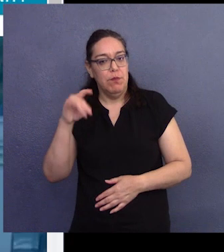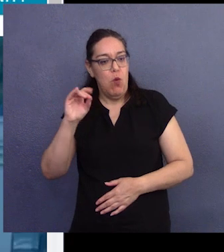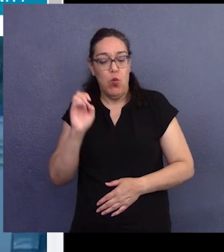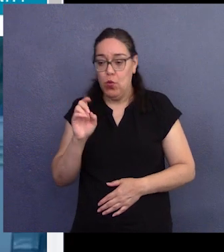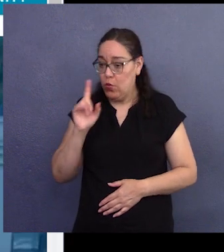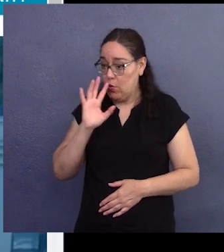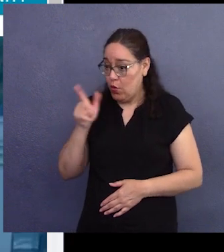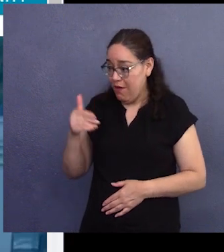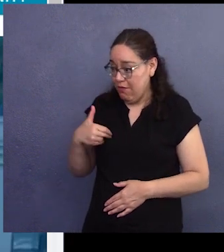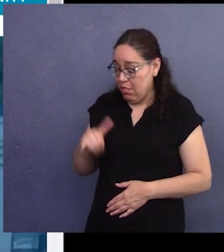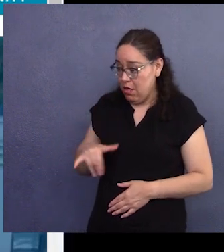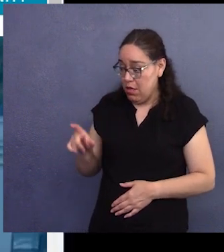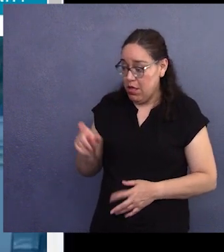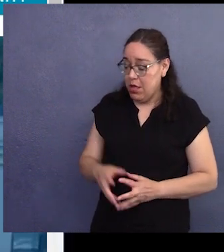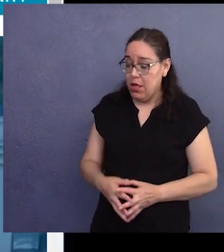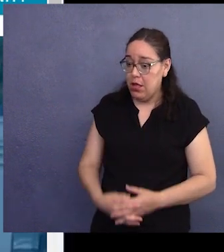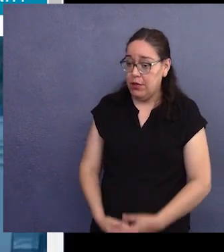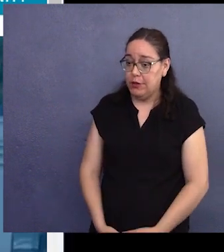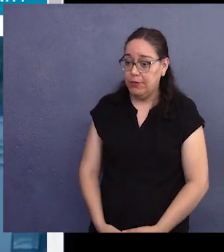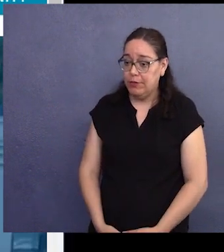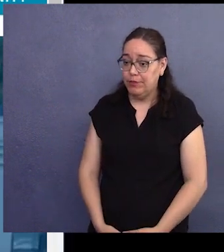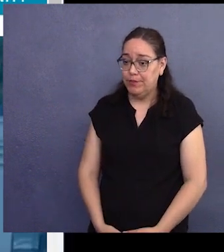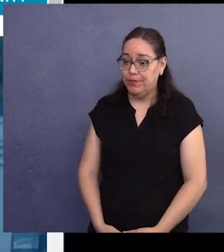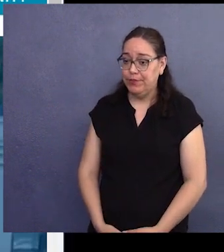Do you have that?